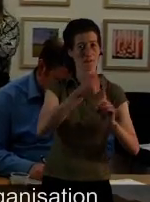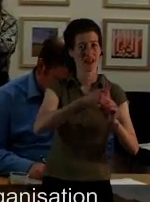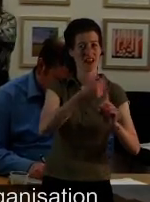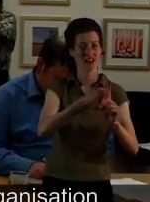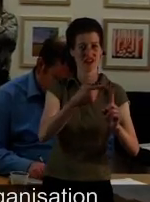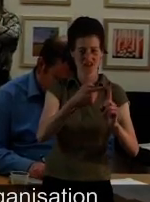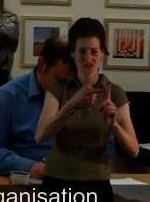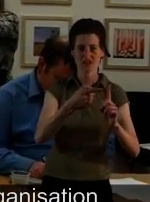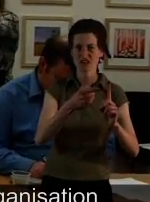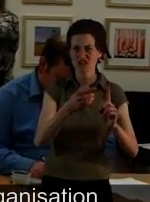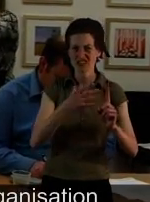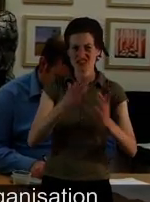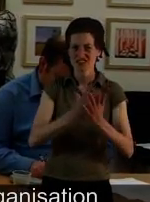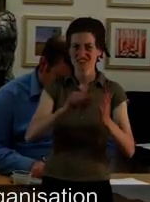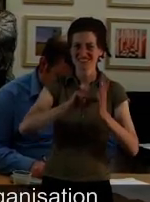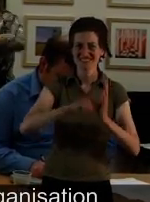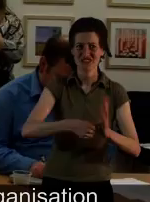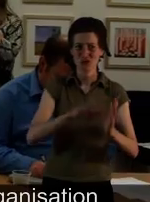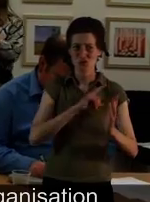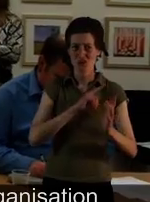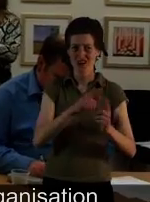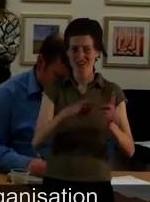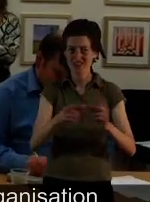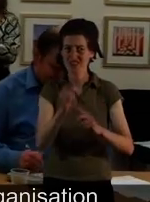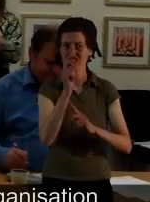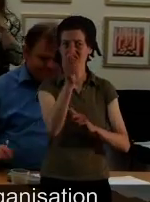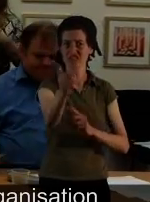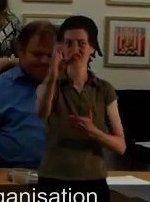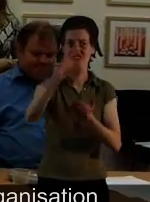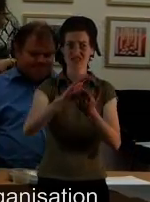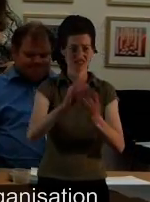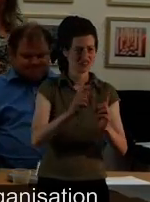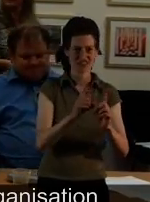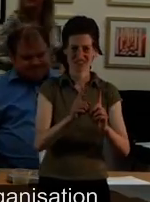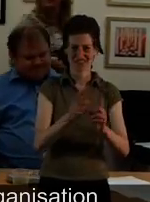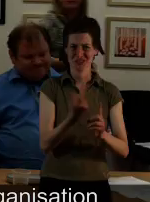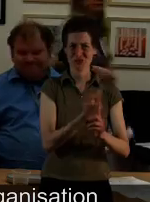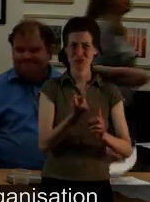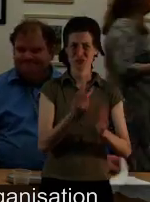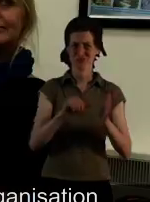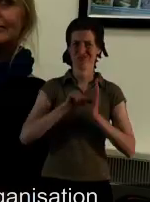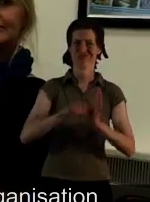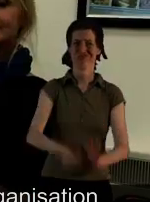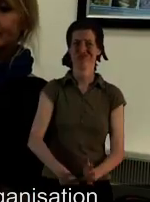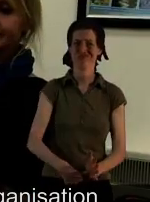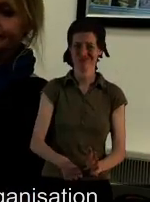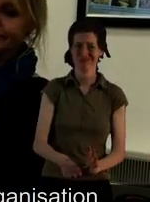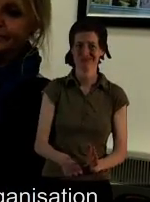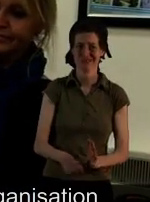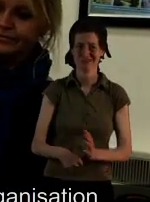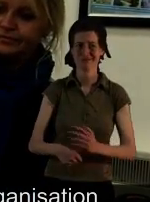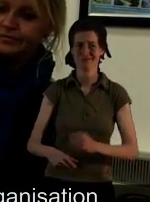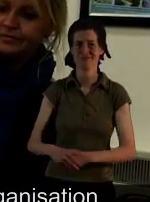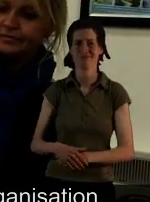I think one of the big barriers for any organisation that